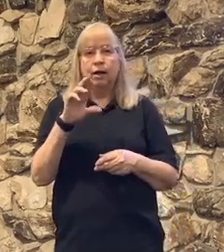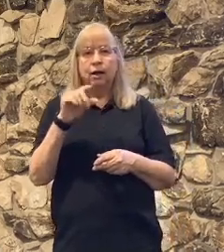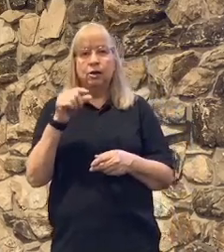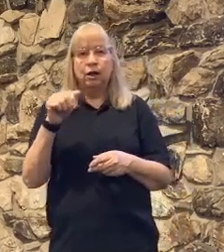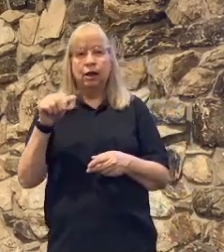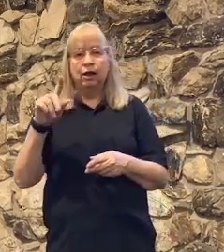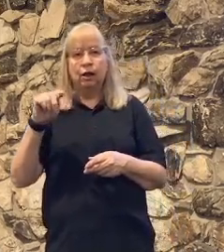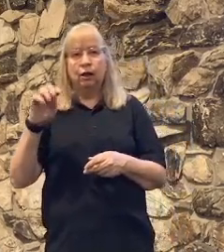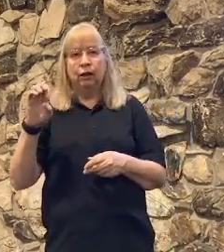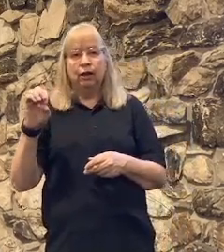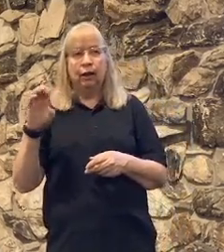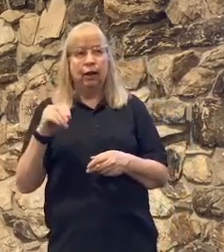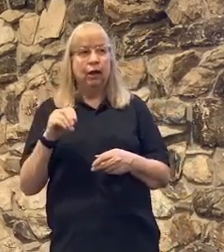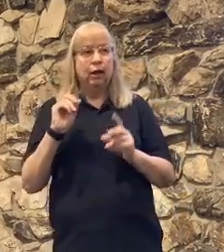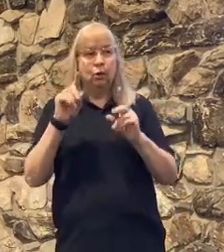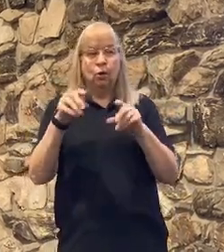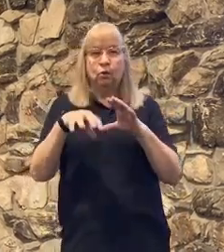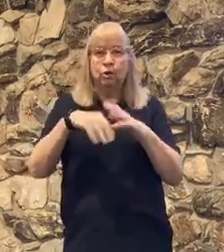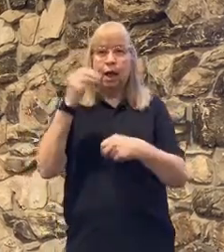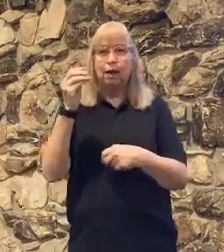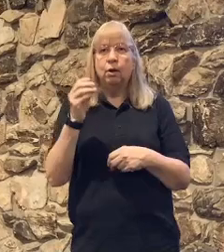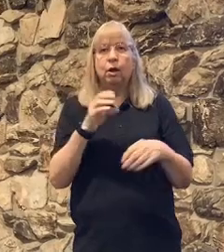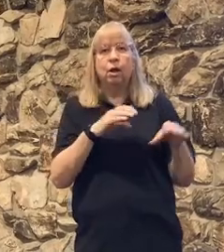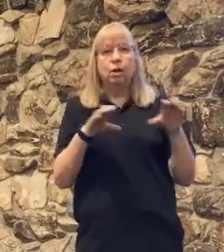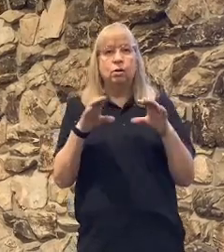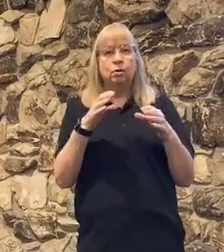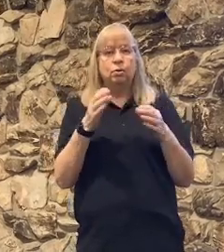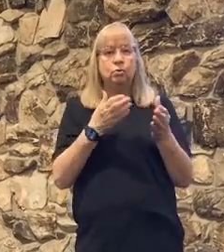he went out and did ministry totally different.